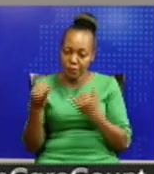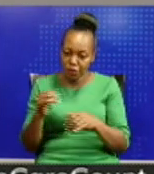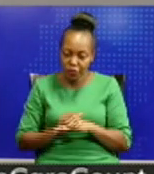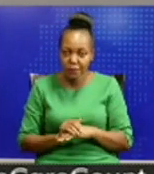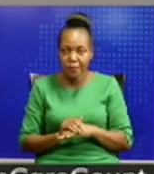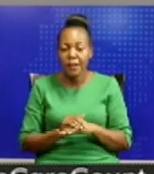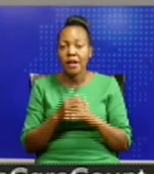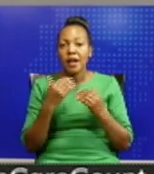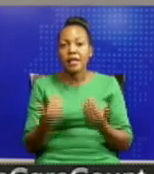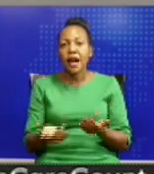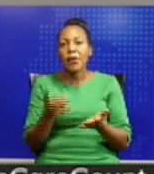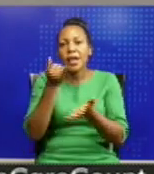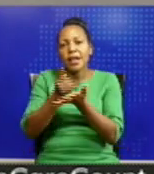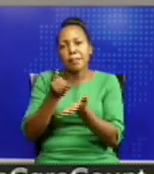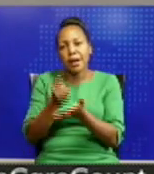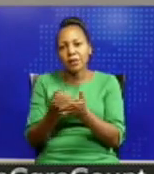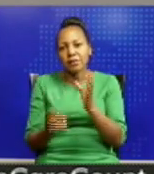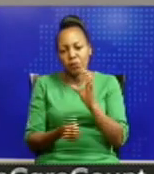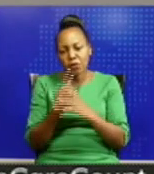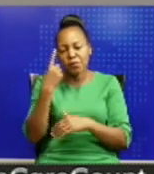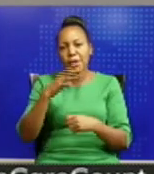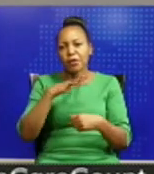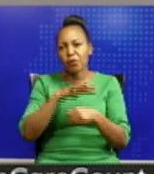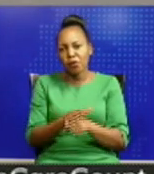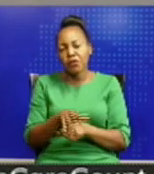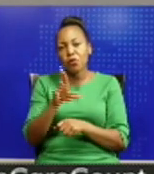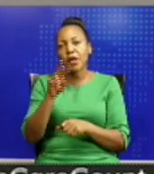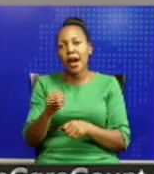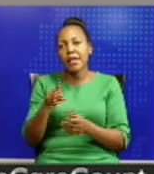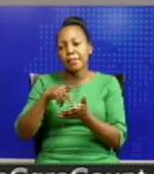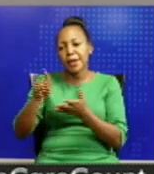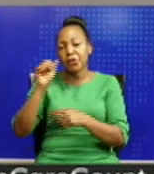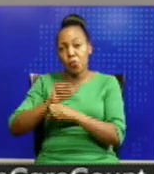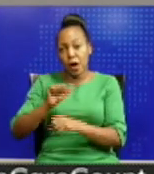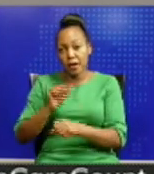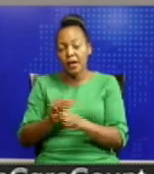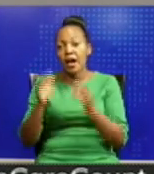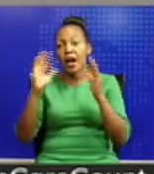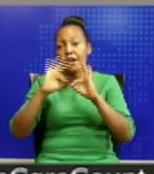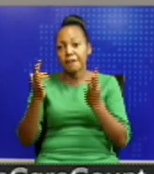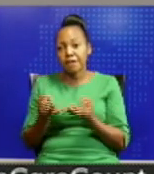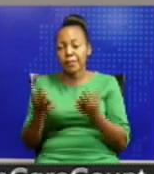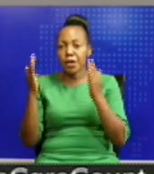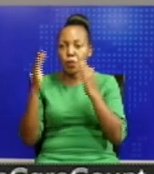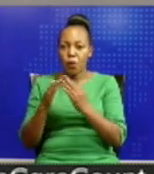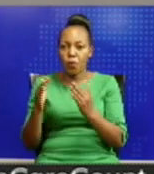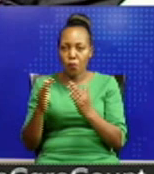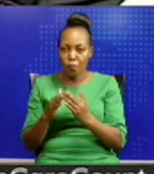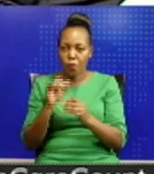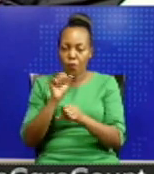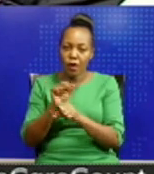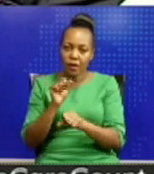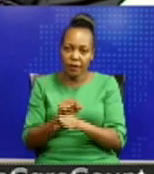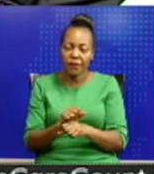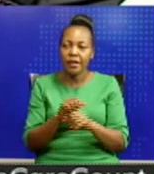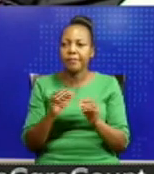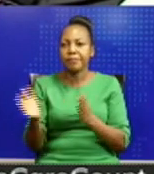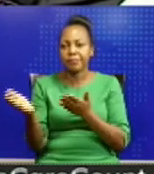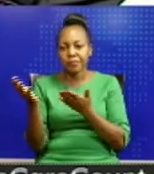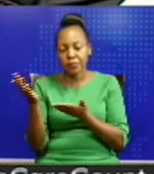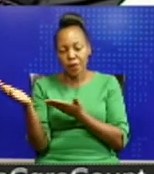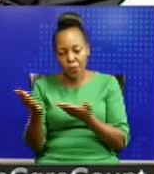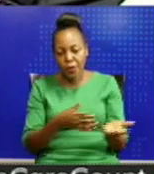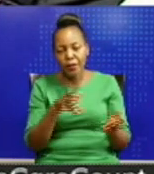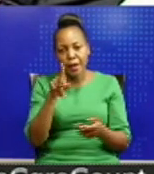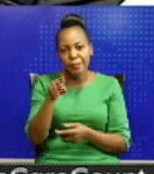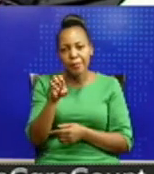this conversation on the impact of the COVID-19 pandemic on unpaid care and domestic work in that regard. Let me also bring in Peace Musimenta.